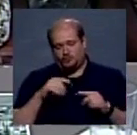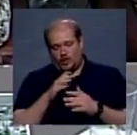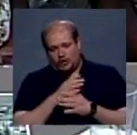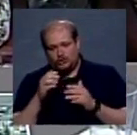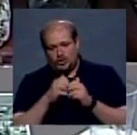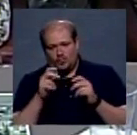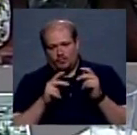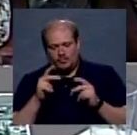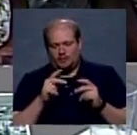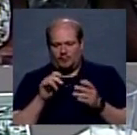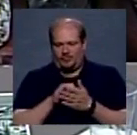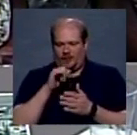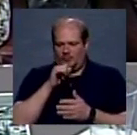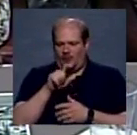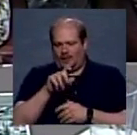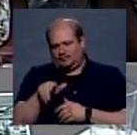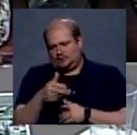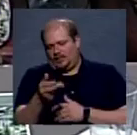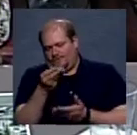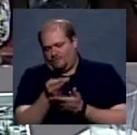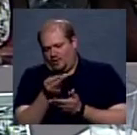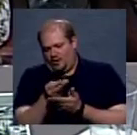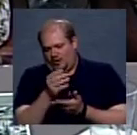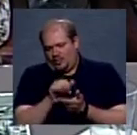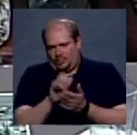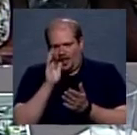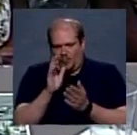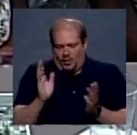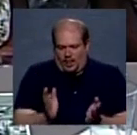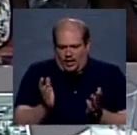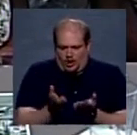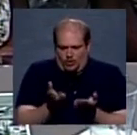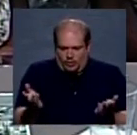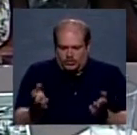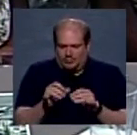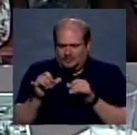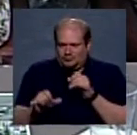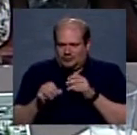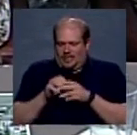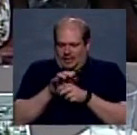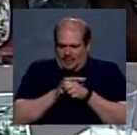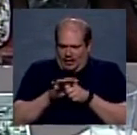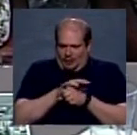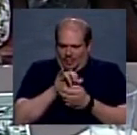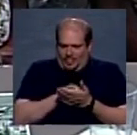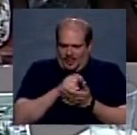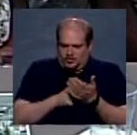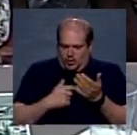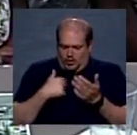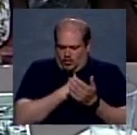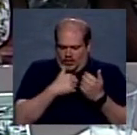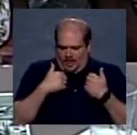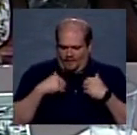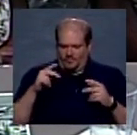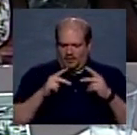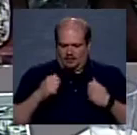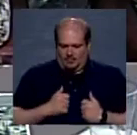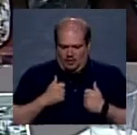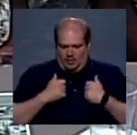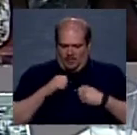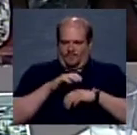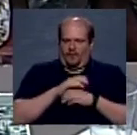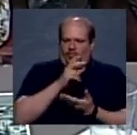when I talk with them that they don't need to give these people money, that will encourage them to stay in the area, and that's what we're having. And we have people living on the